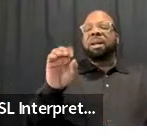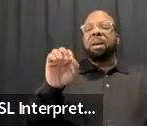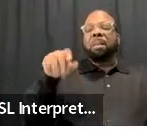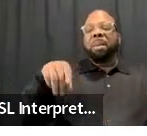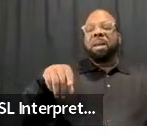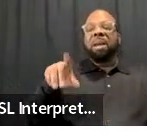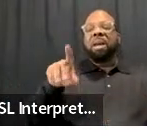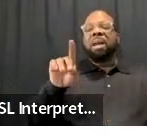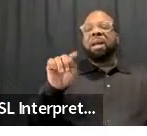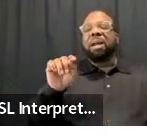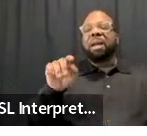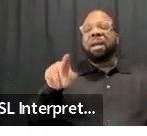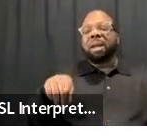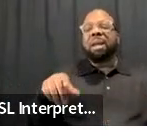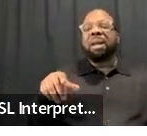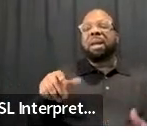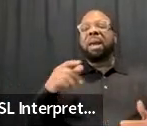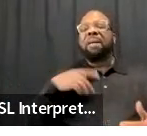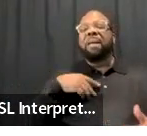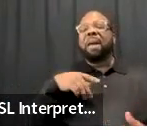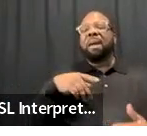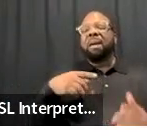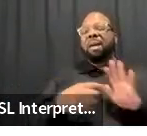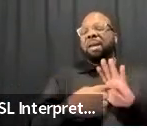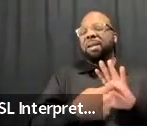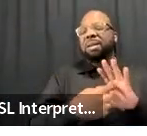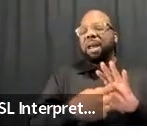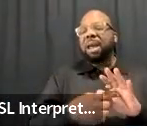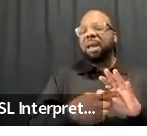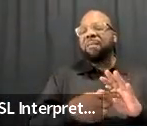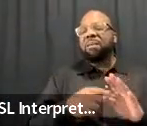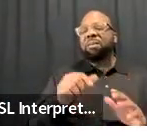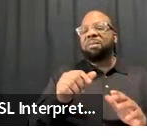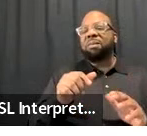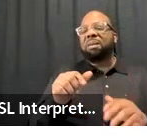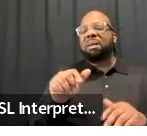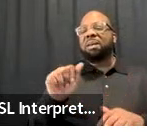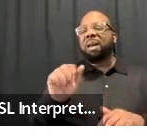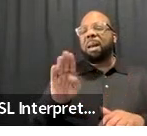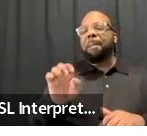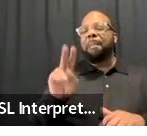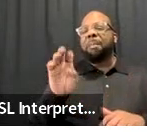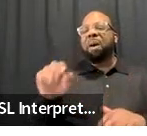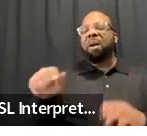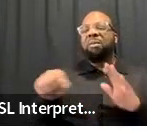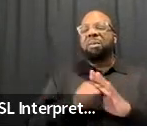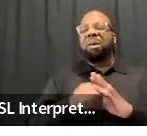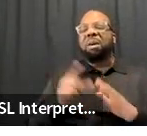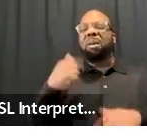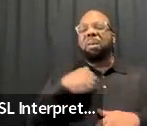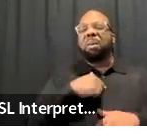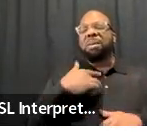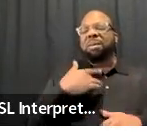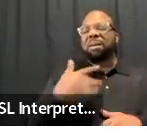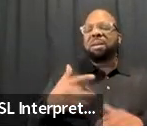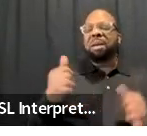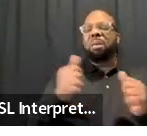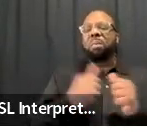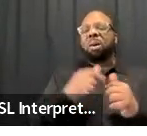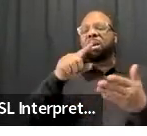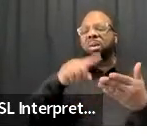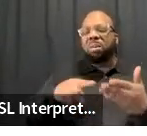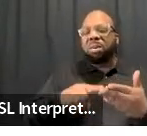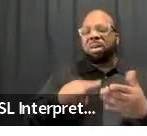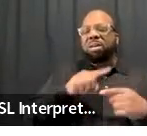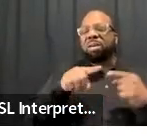I'm confident that there are prototypes that are above grade as well. And something that we've been sensitive to in our research so far about